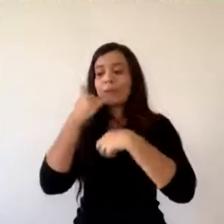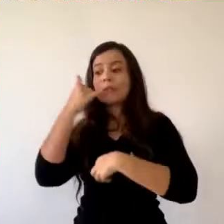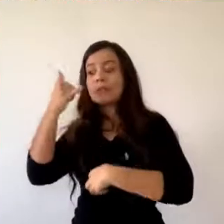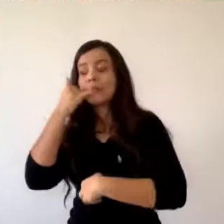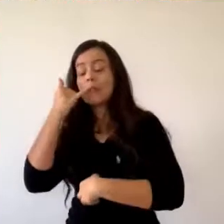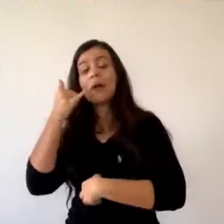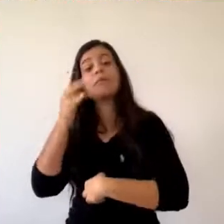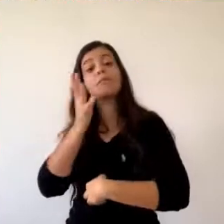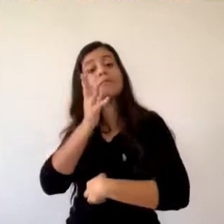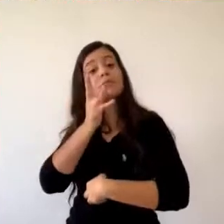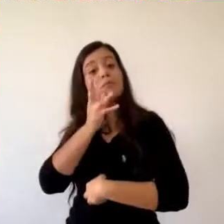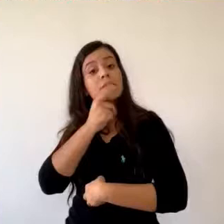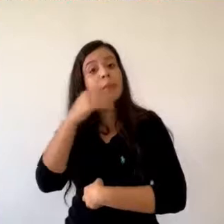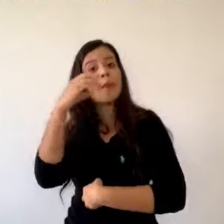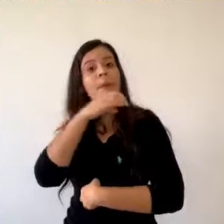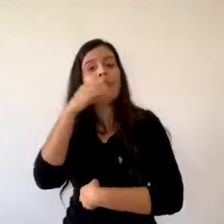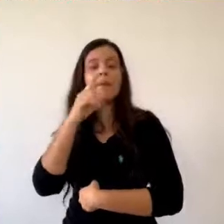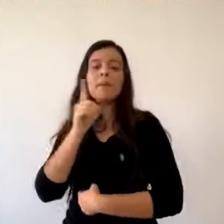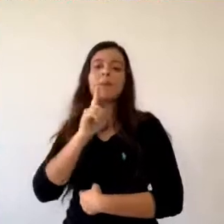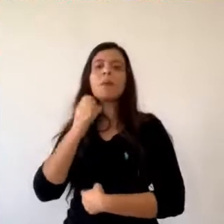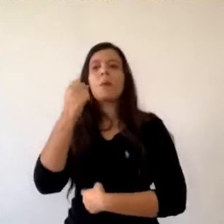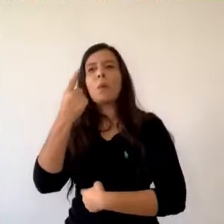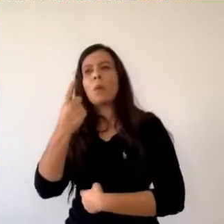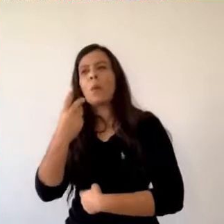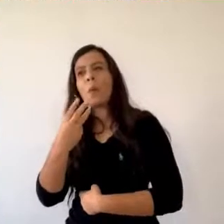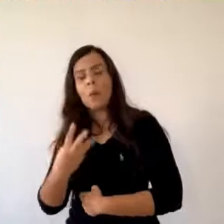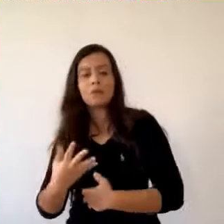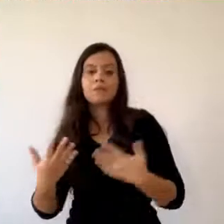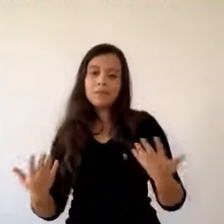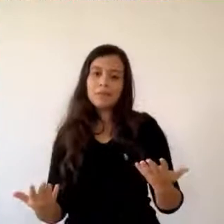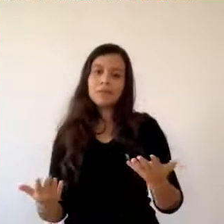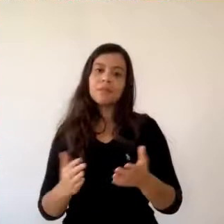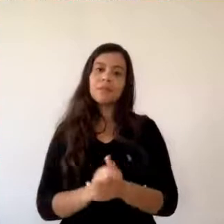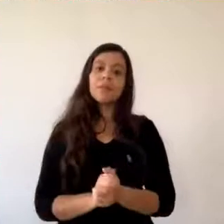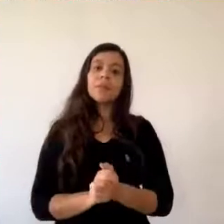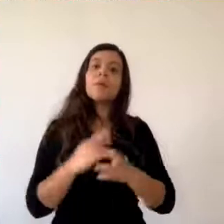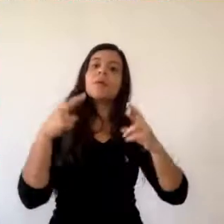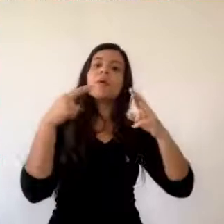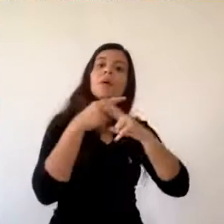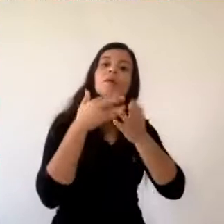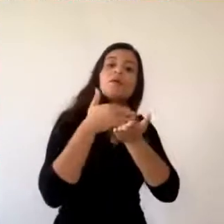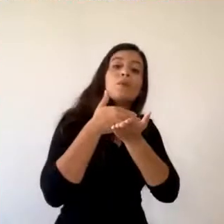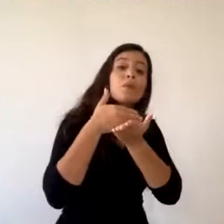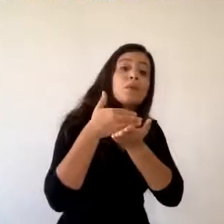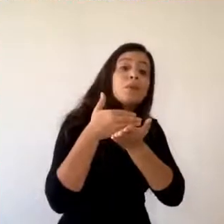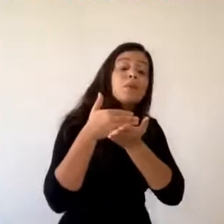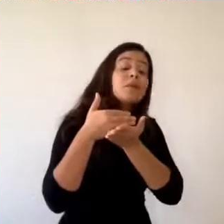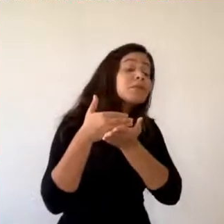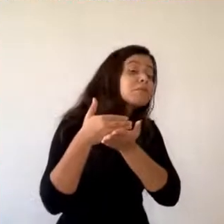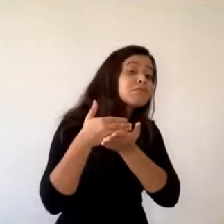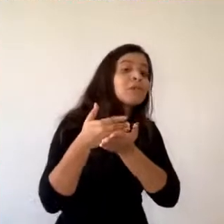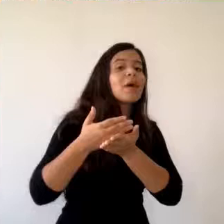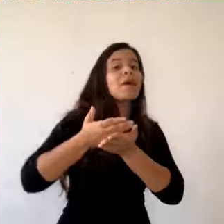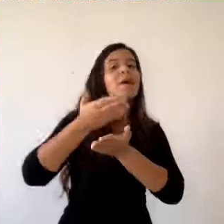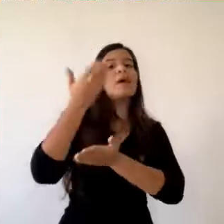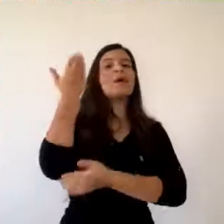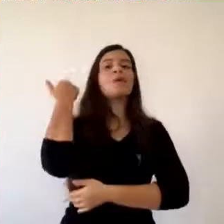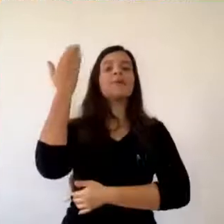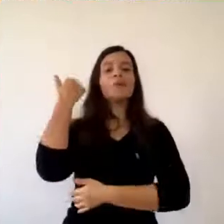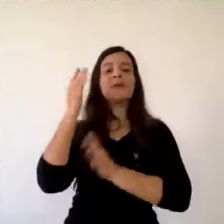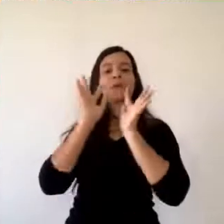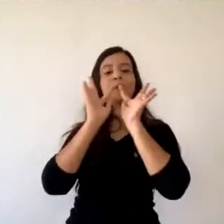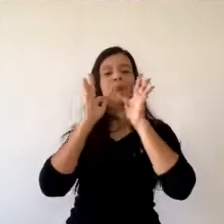In order to break with this cycle, and thinking about this relationship, it starts way back then